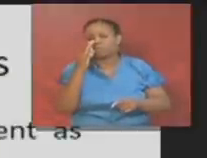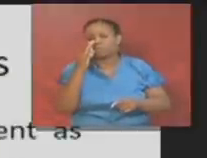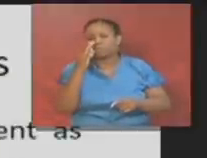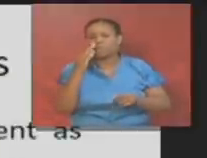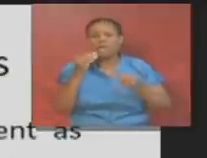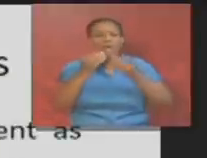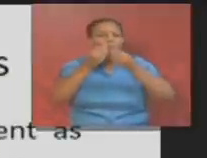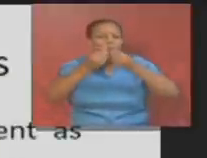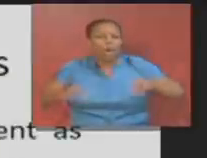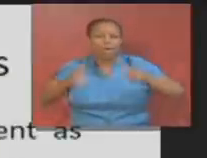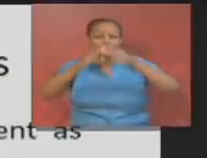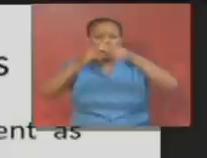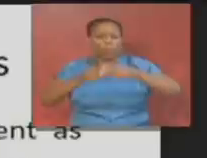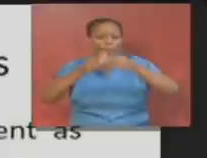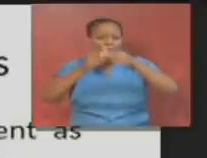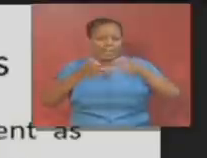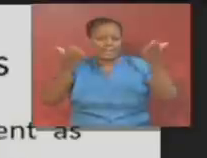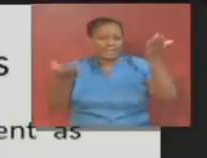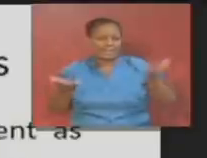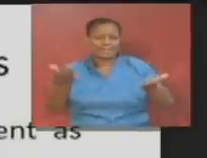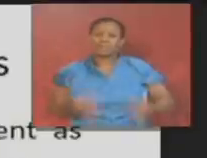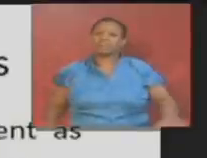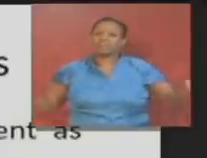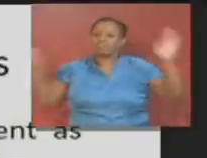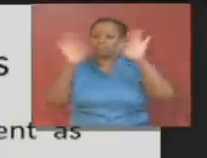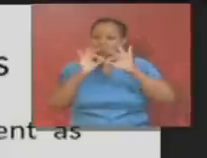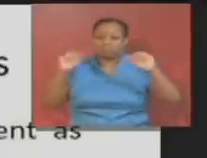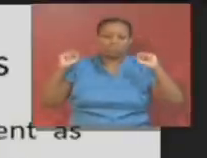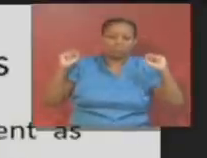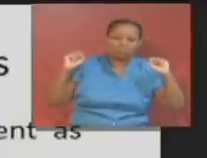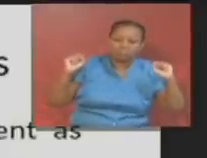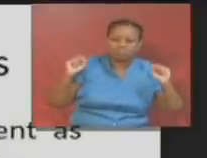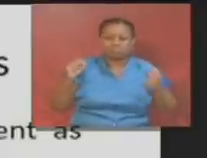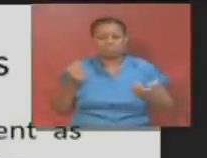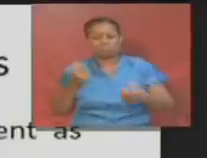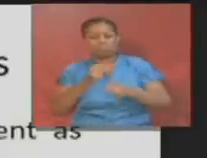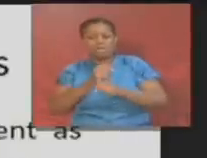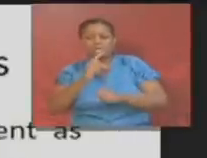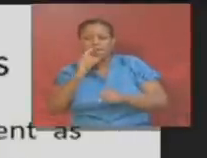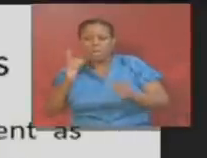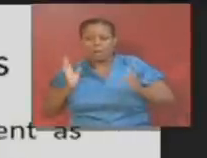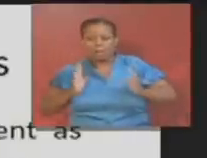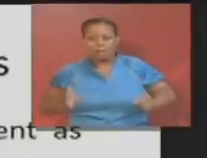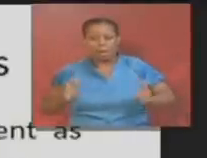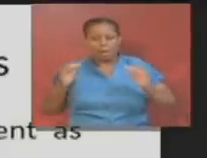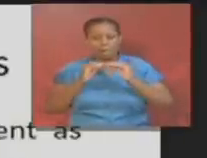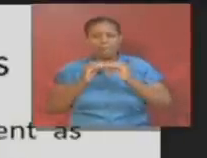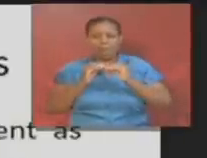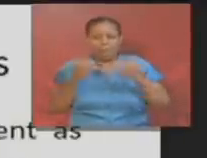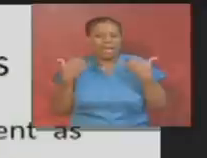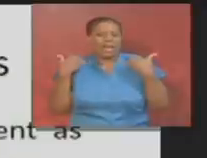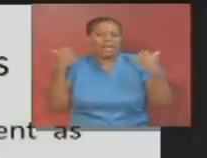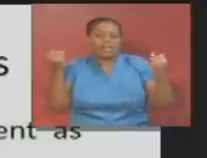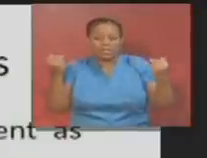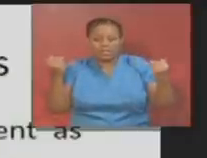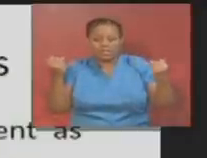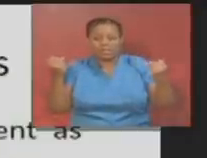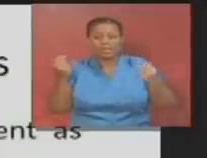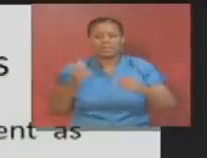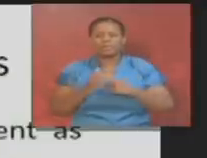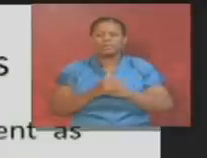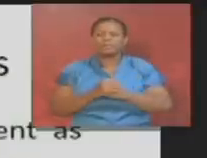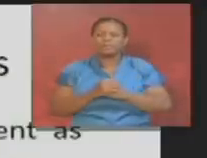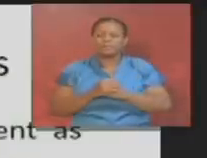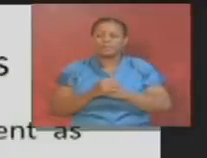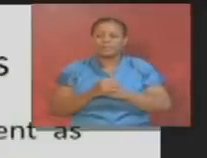weight translates into a more healthy and risk-free individual. Lifestyle